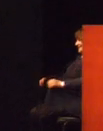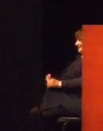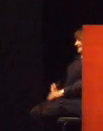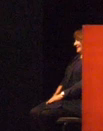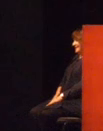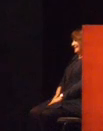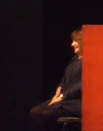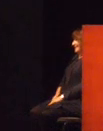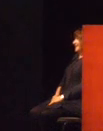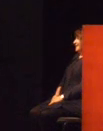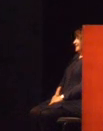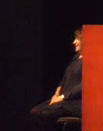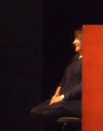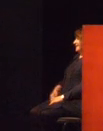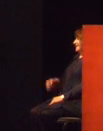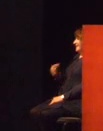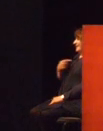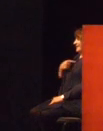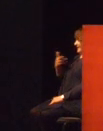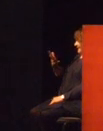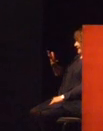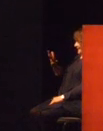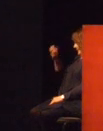So I'm gonna share a couple of